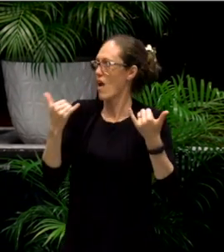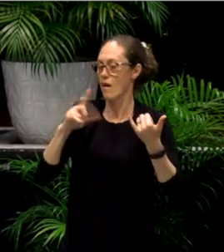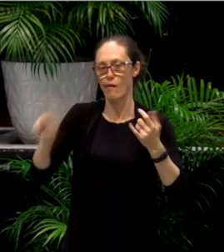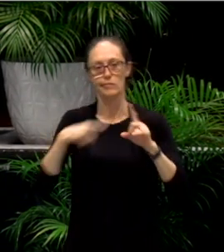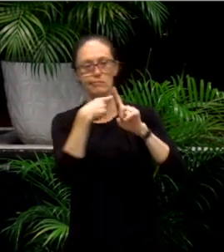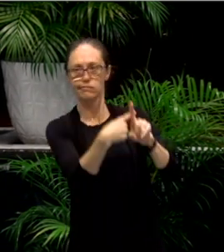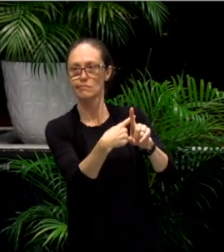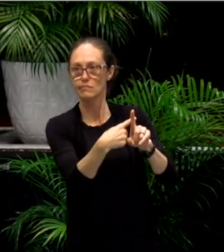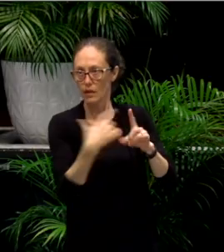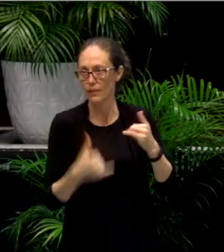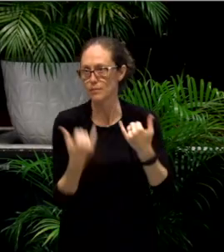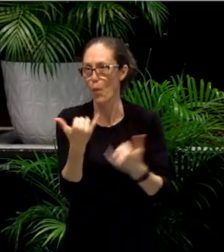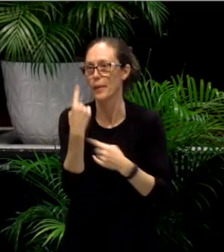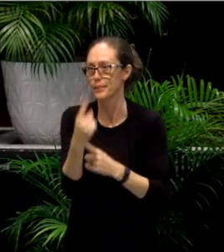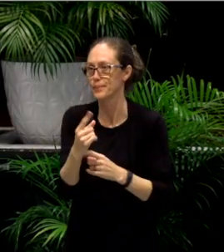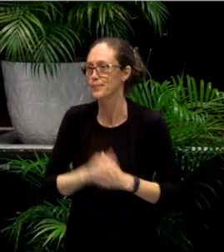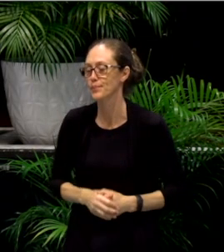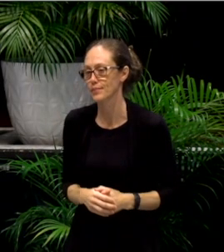this particular moment.